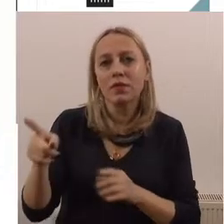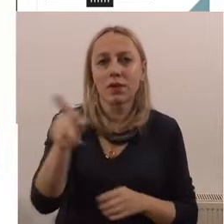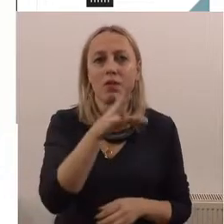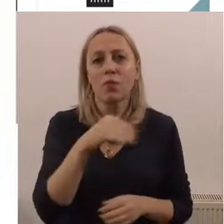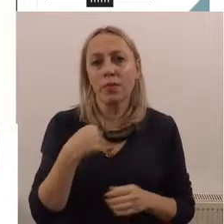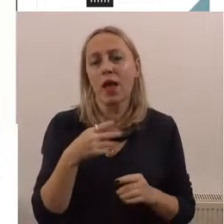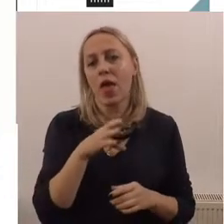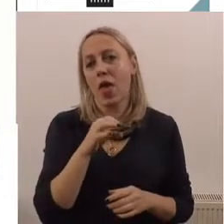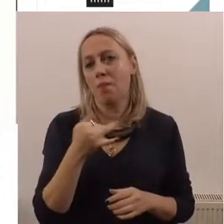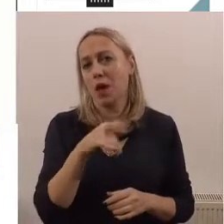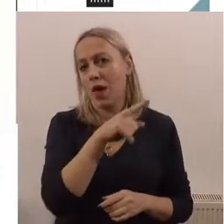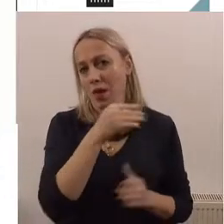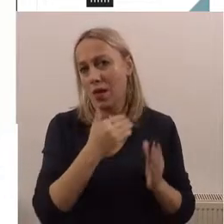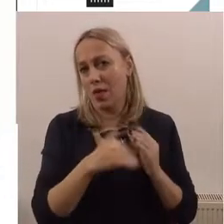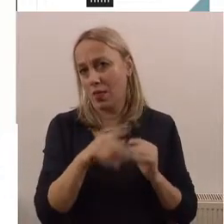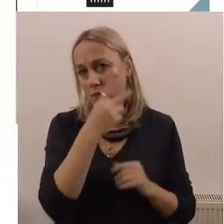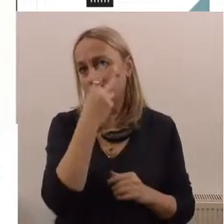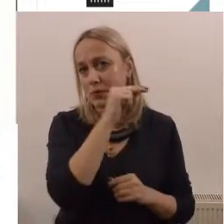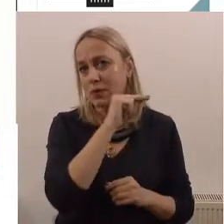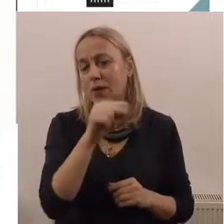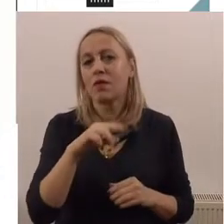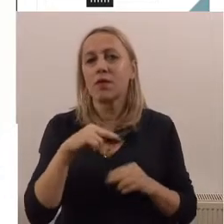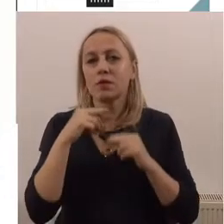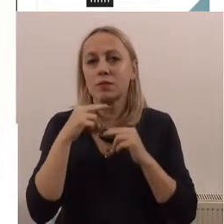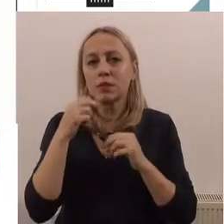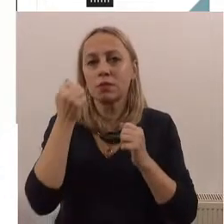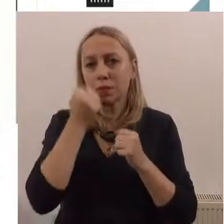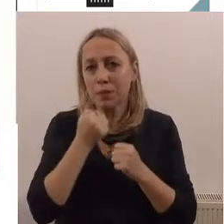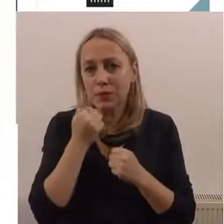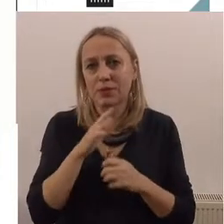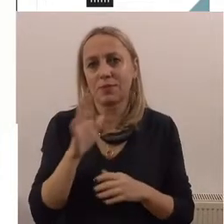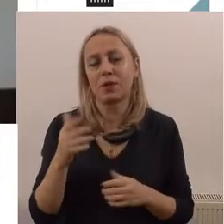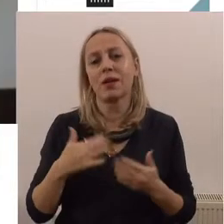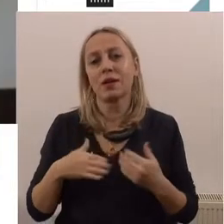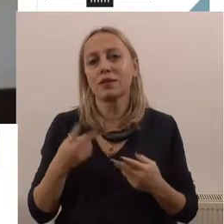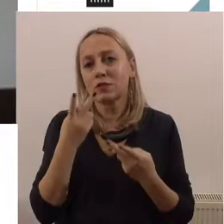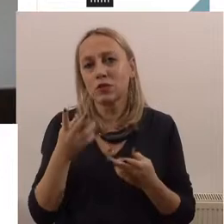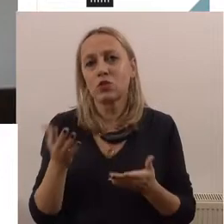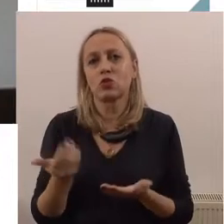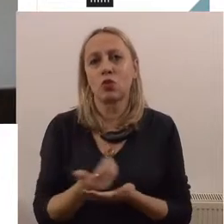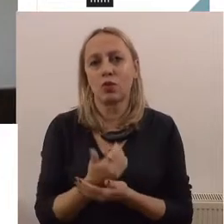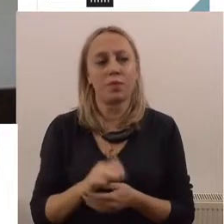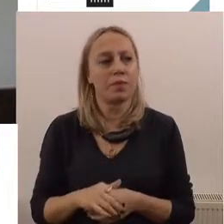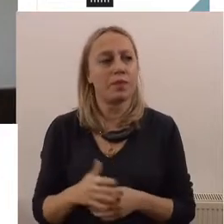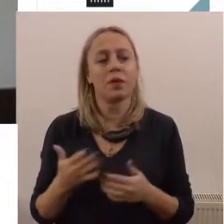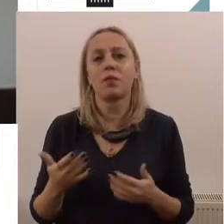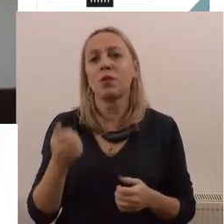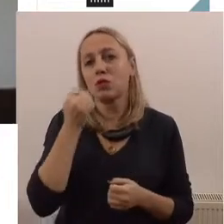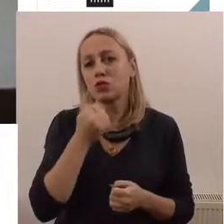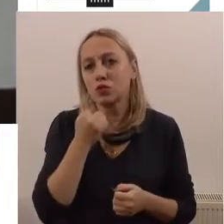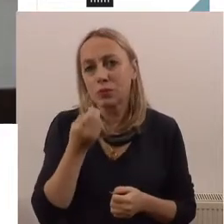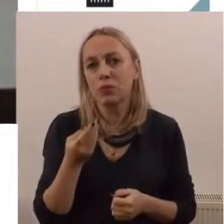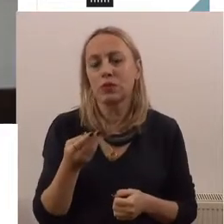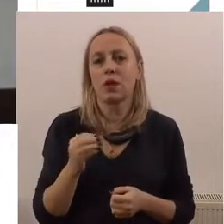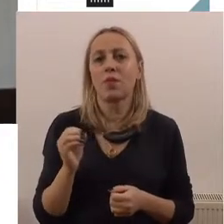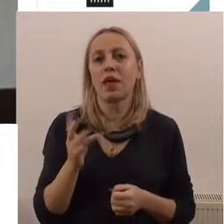yet I'm delighted to stay in touch with you and available for any questions. Thank you.